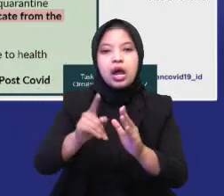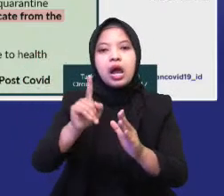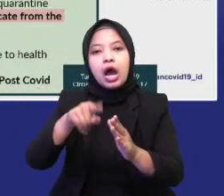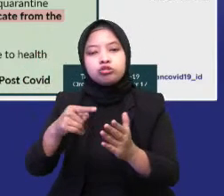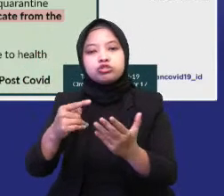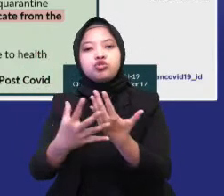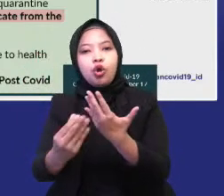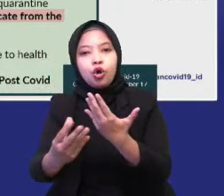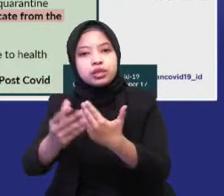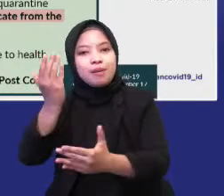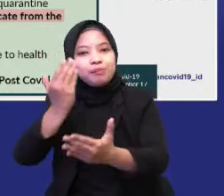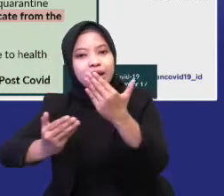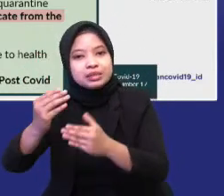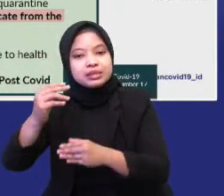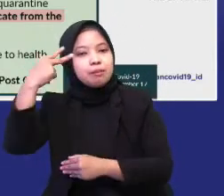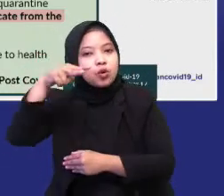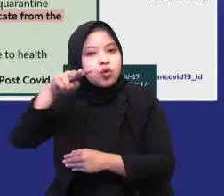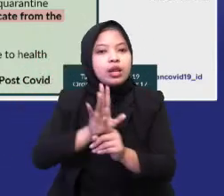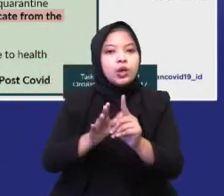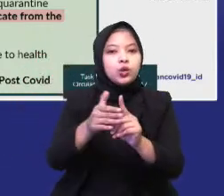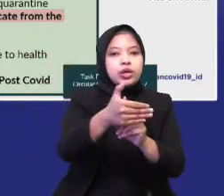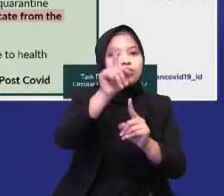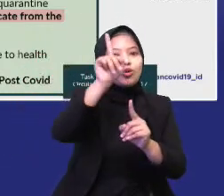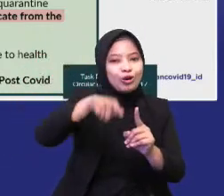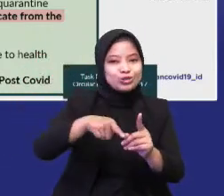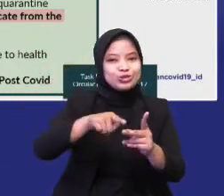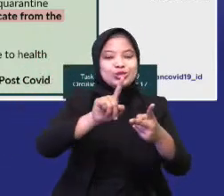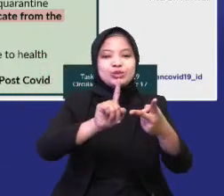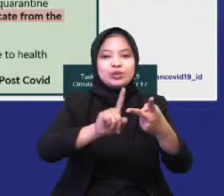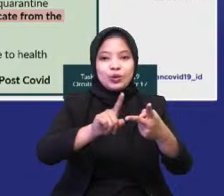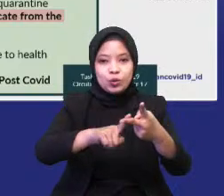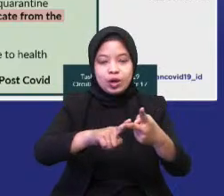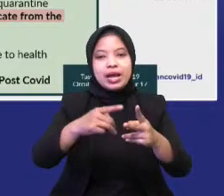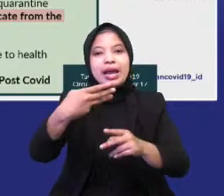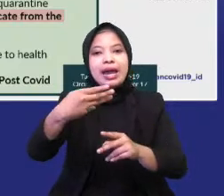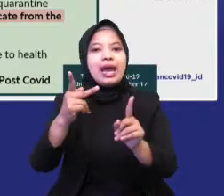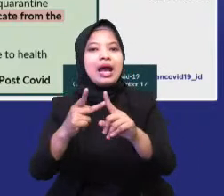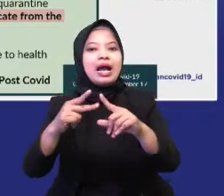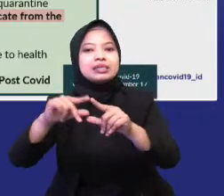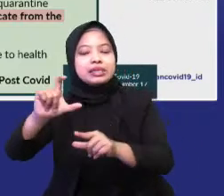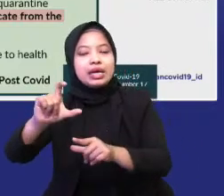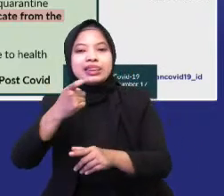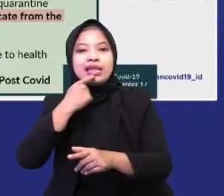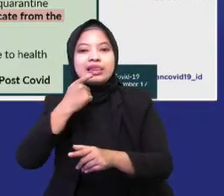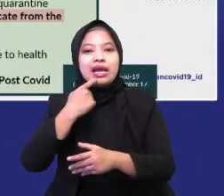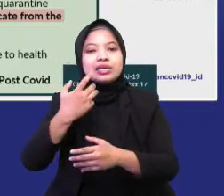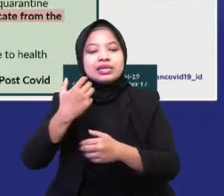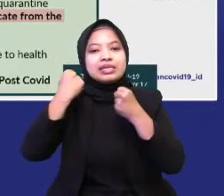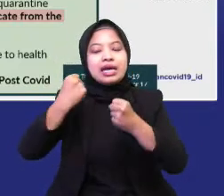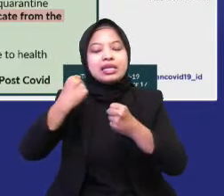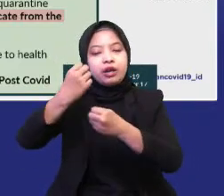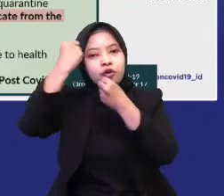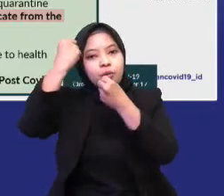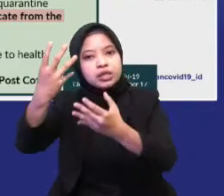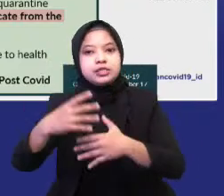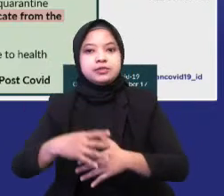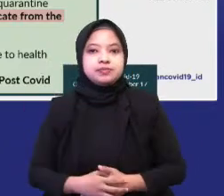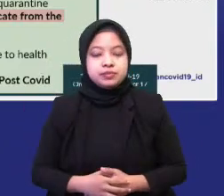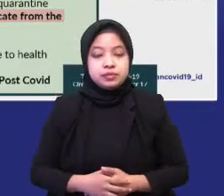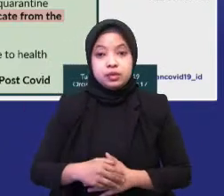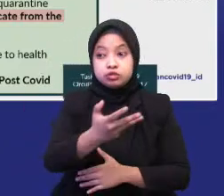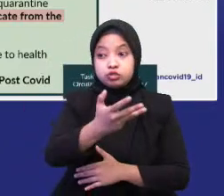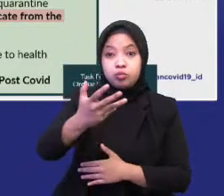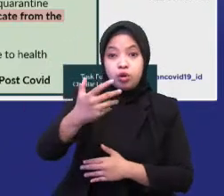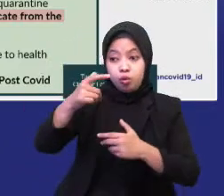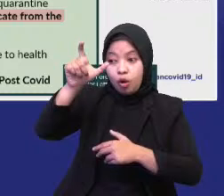Peduli Lindungi application and to fill in the required personal details information. However, travelers